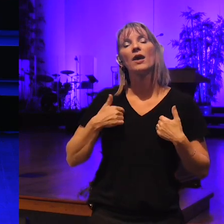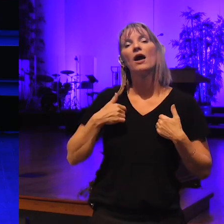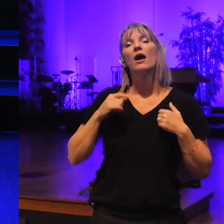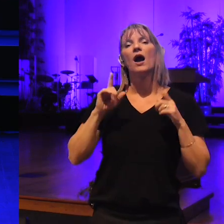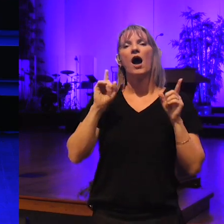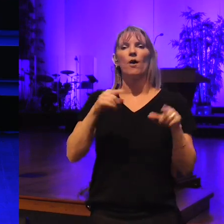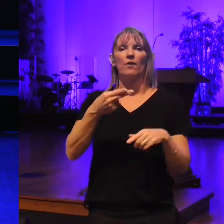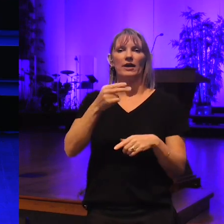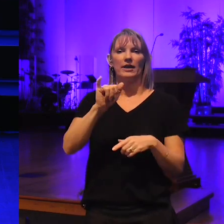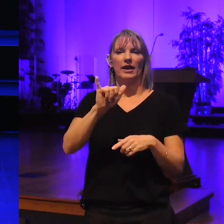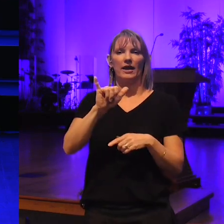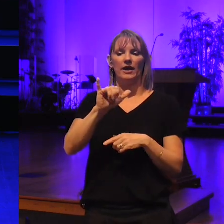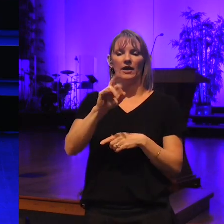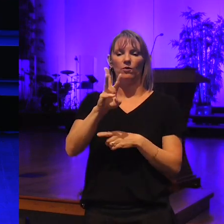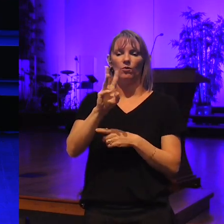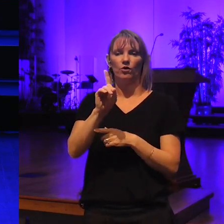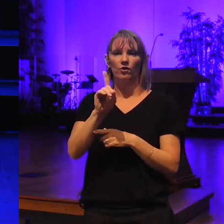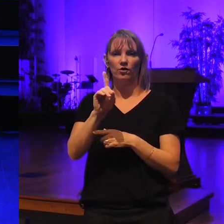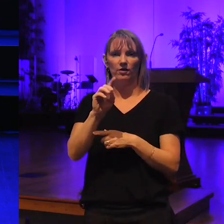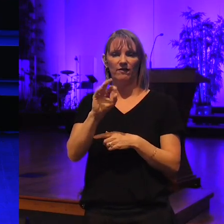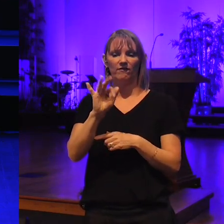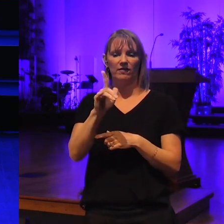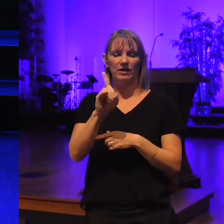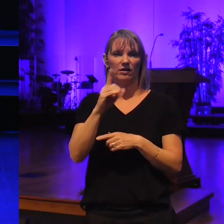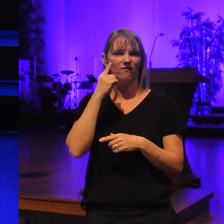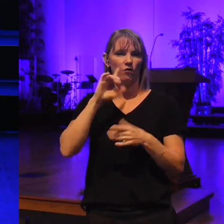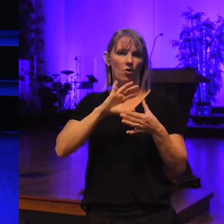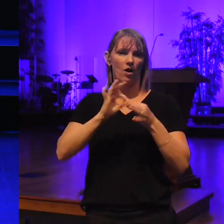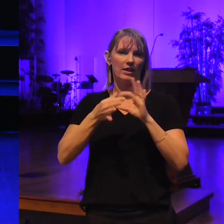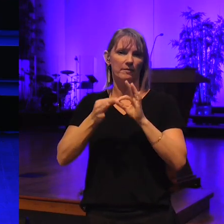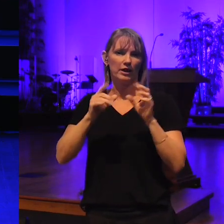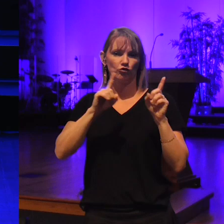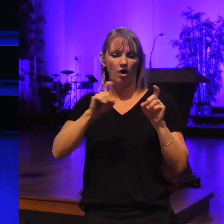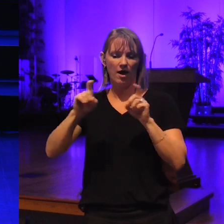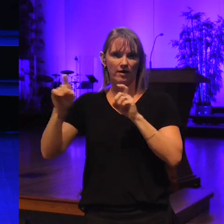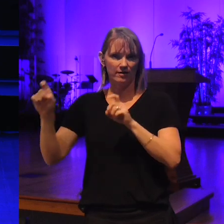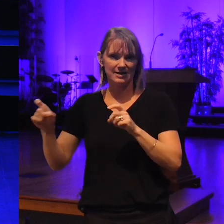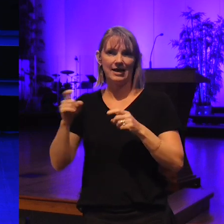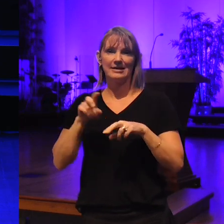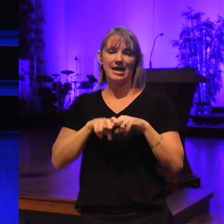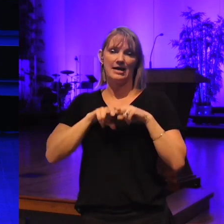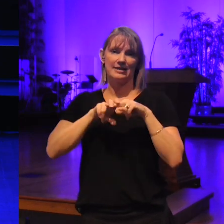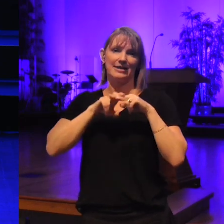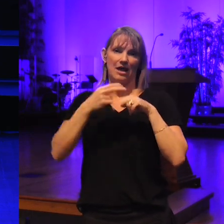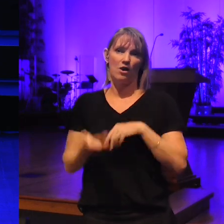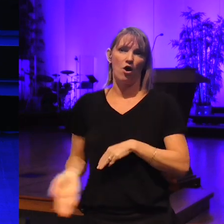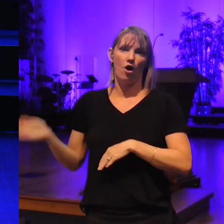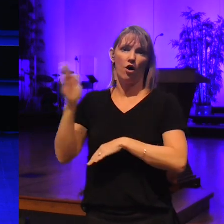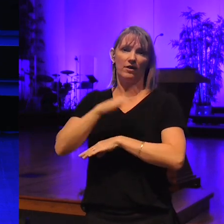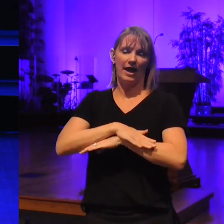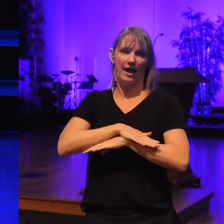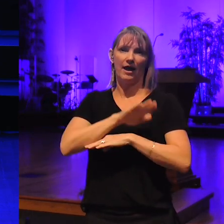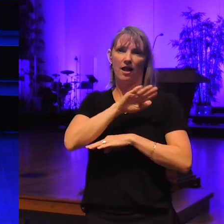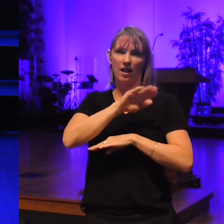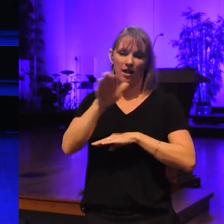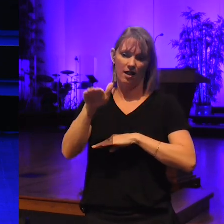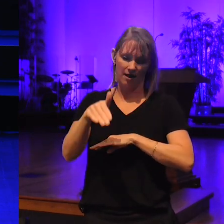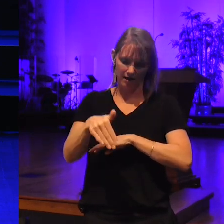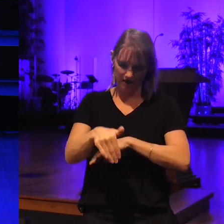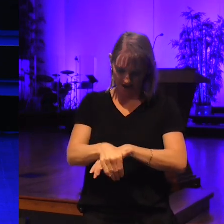for those Olympic trials. Sat there all day long until the evening, watching